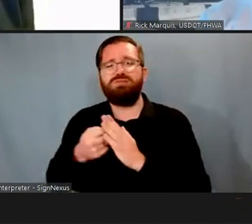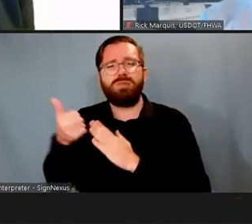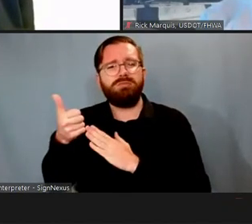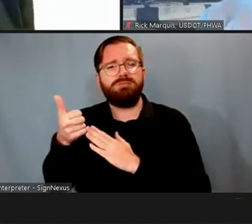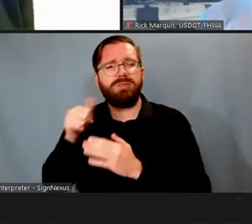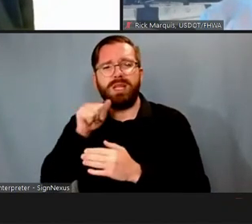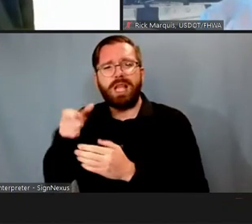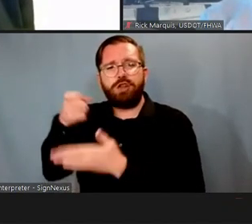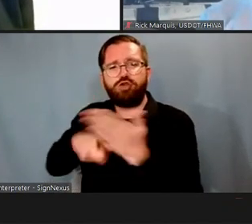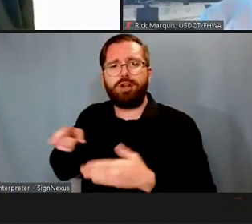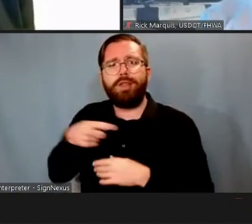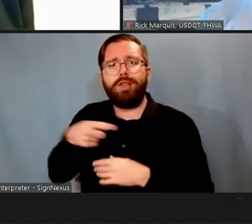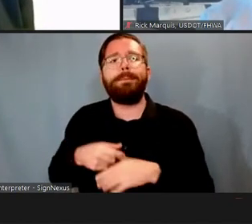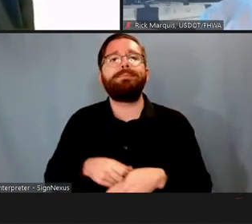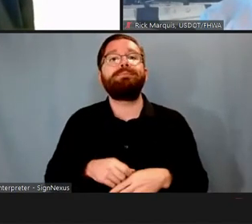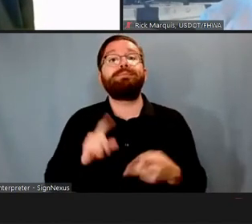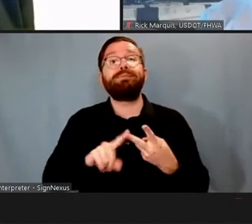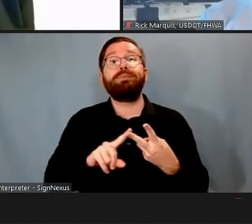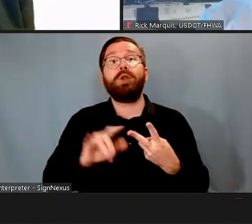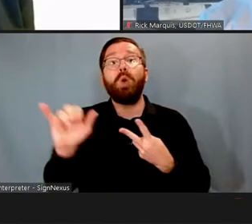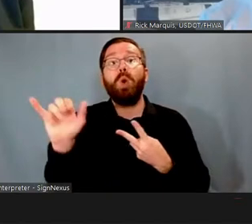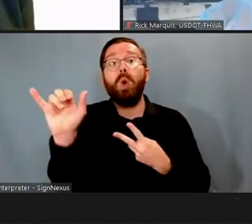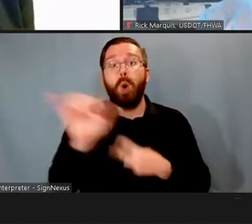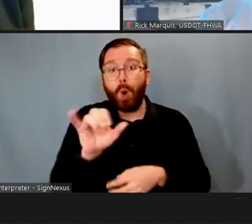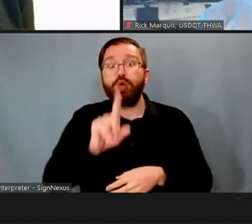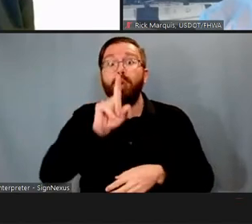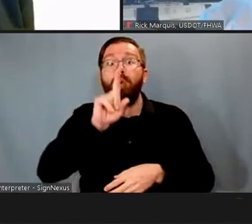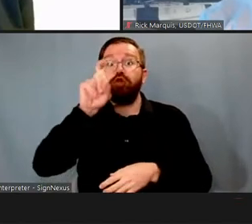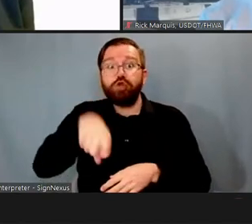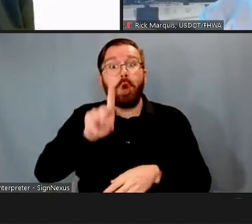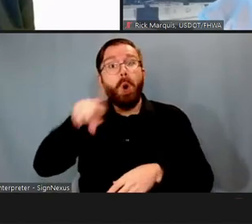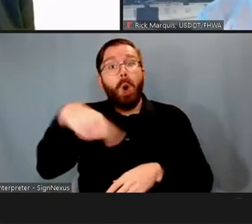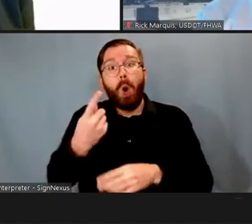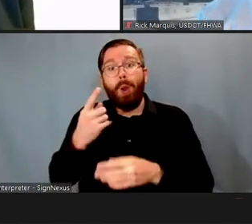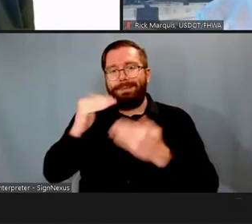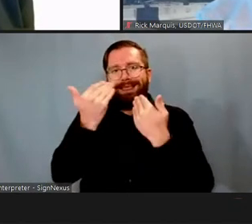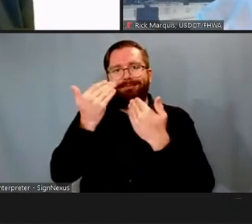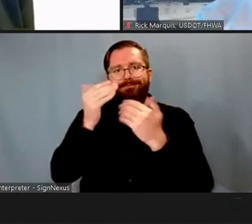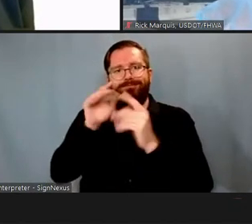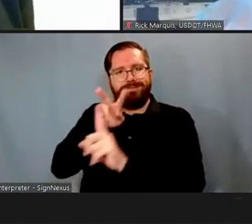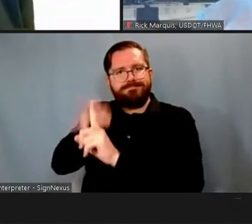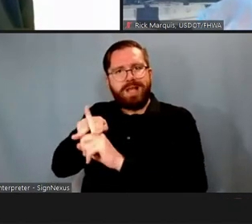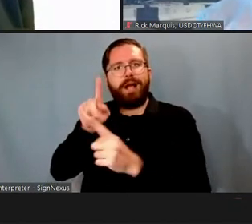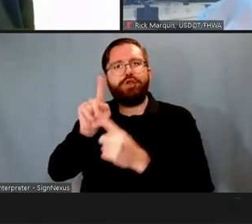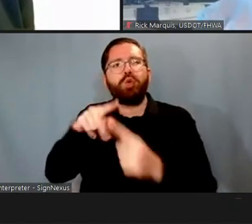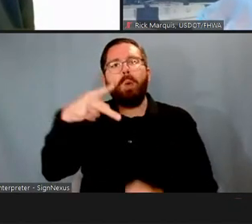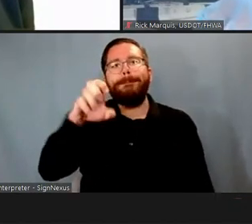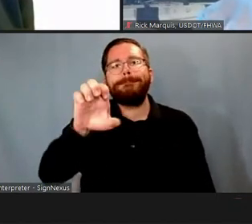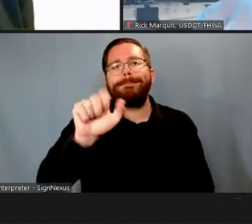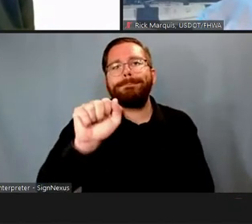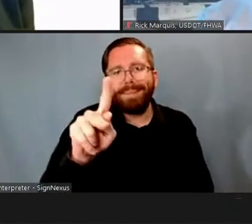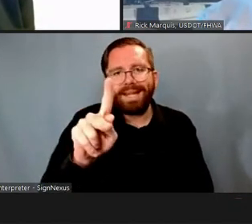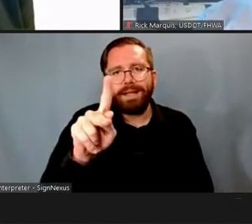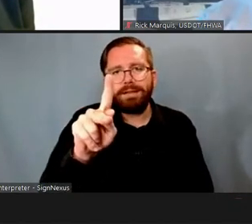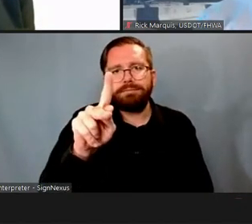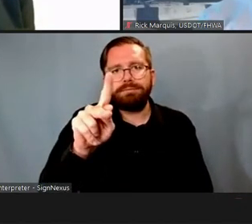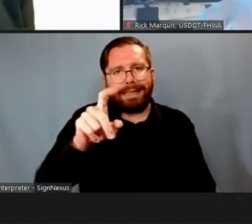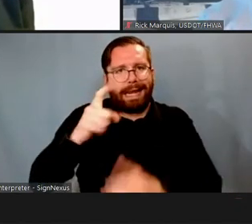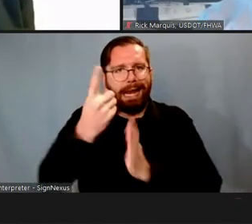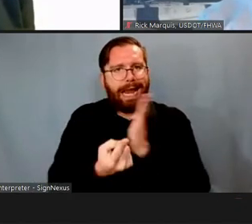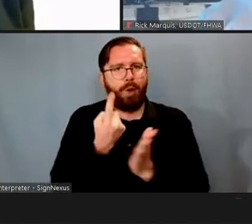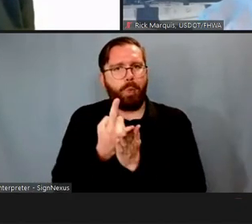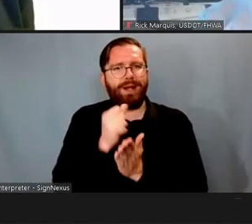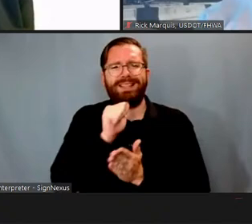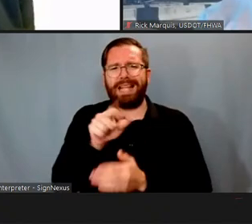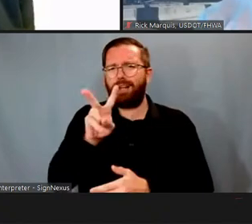limited to actual peak congestion hours and not a 24 hour per day as your plans propose and